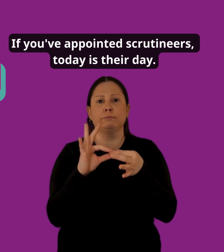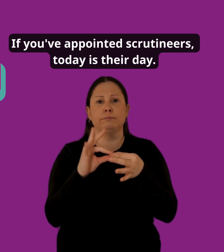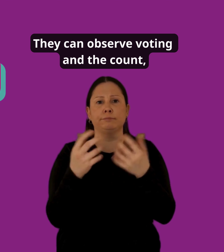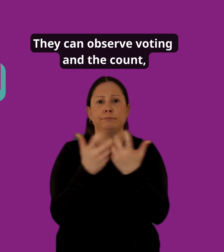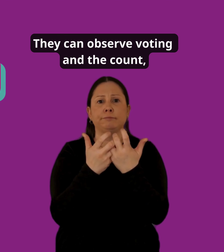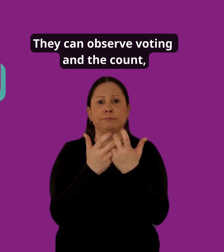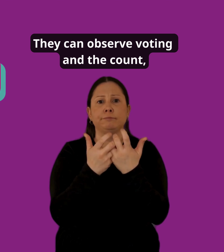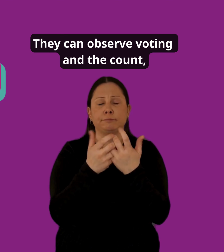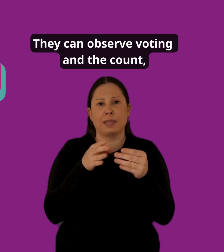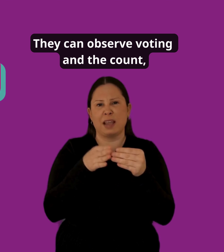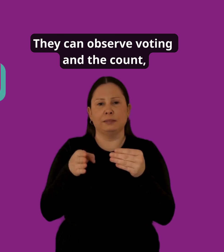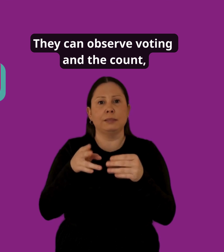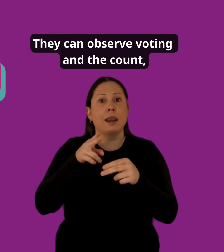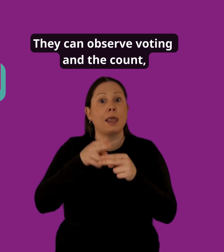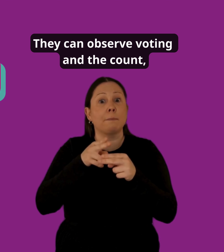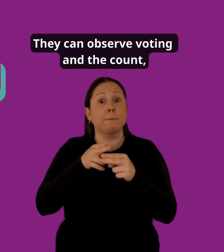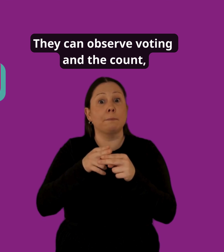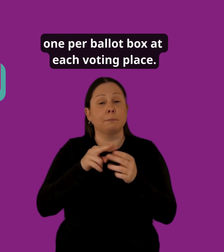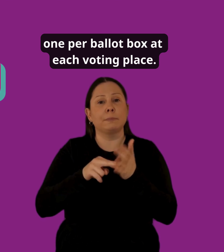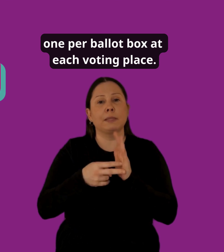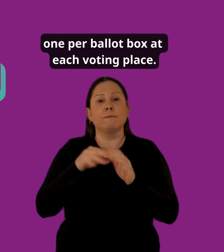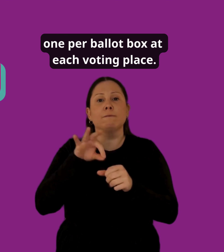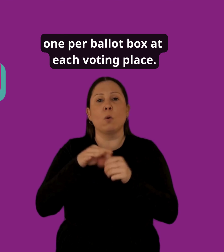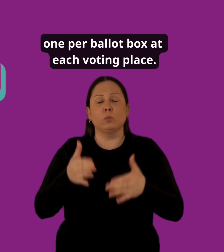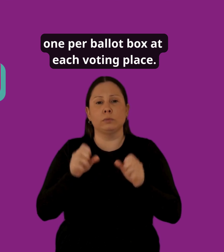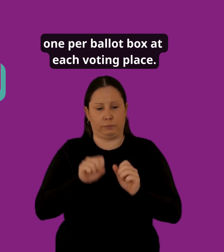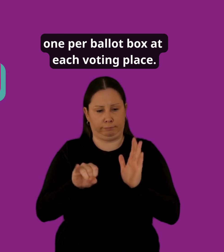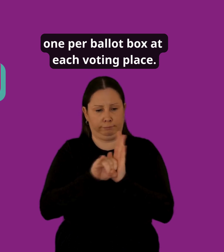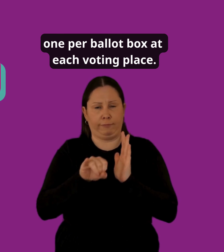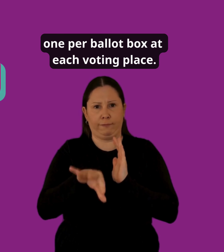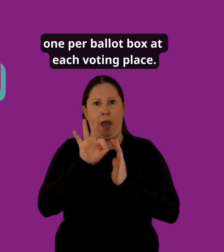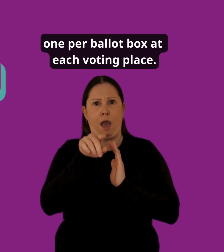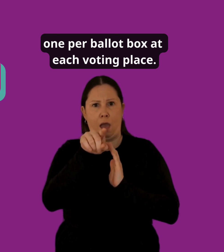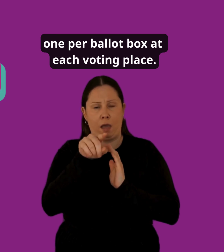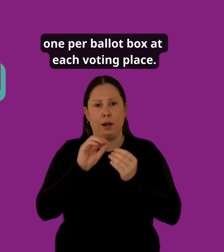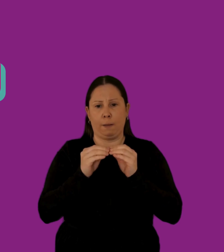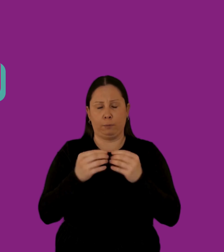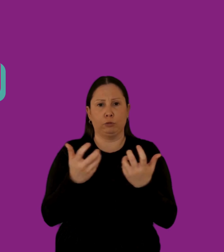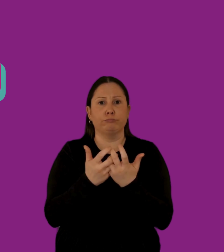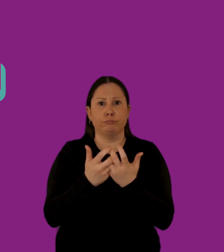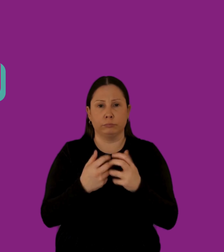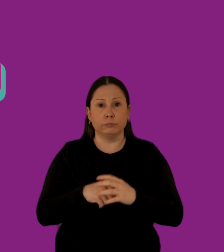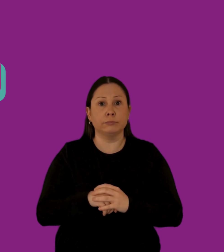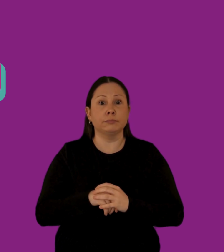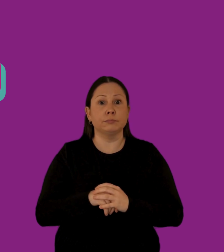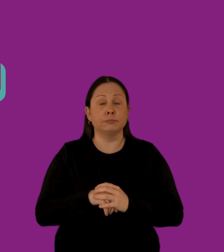their day. They can observe voting and the count, one per ballot box at each voting place.